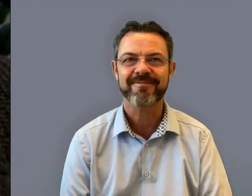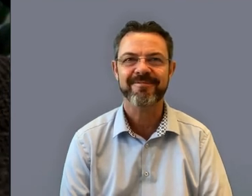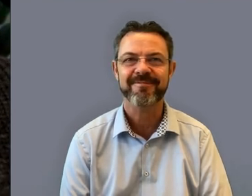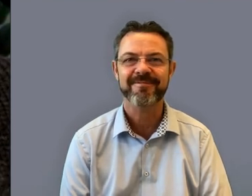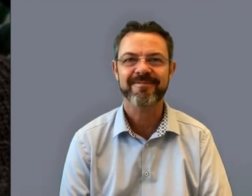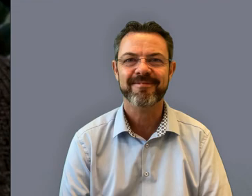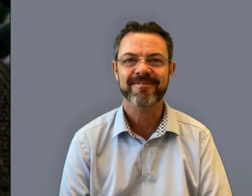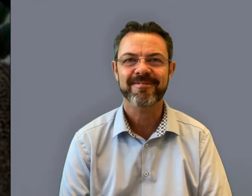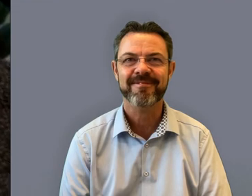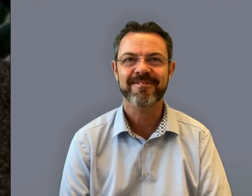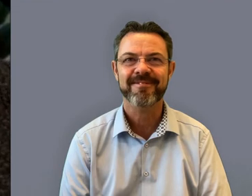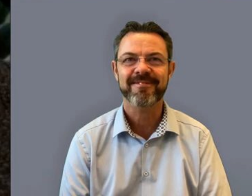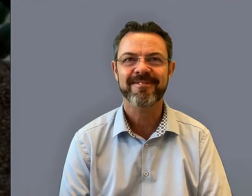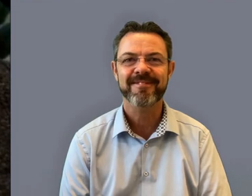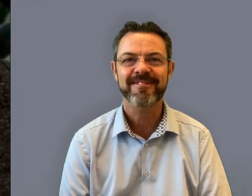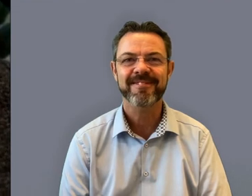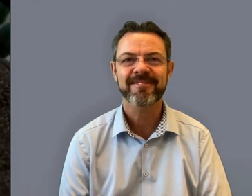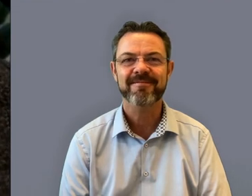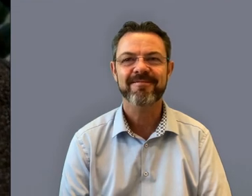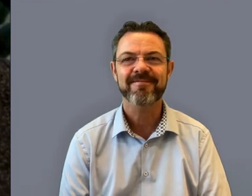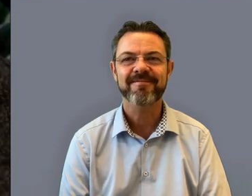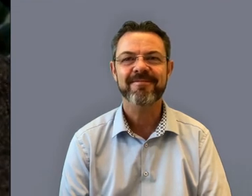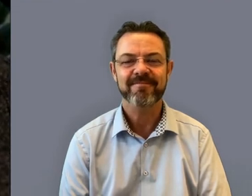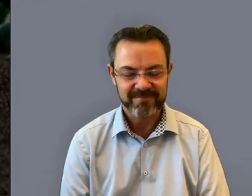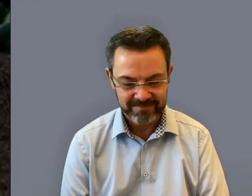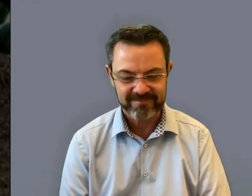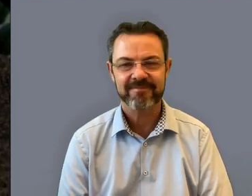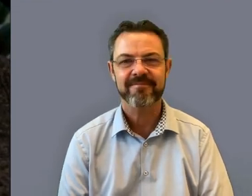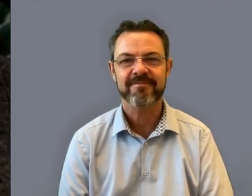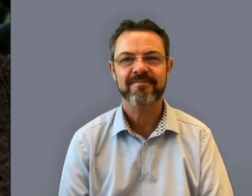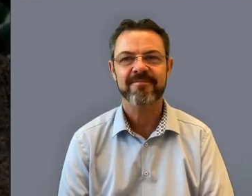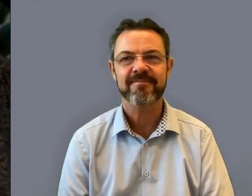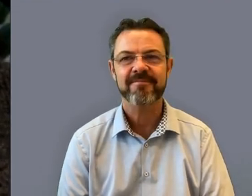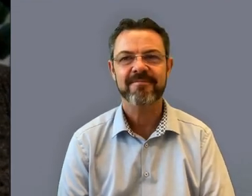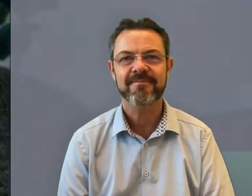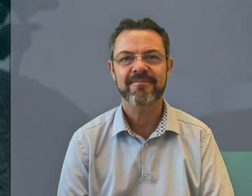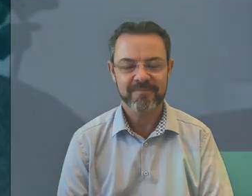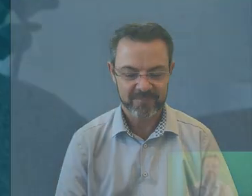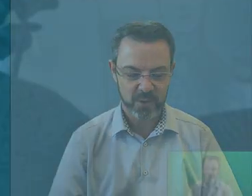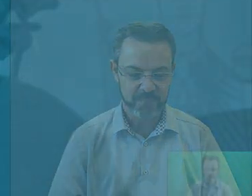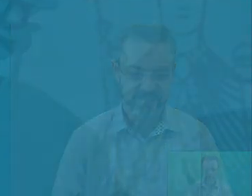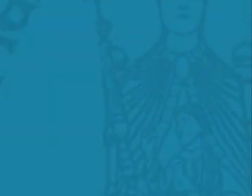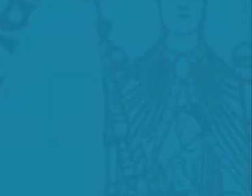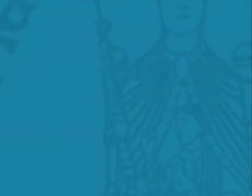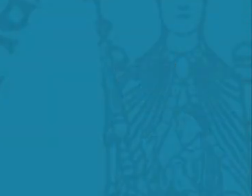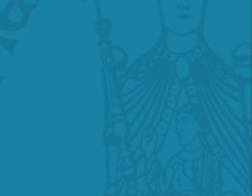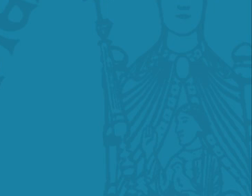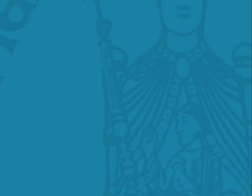Thanks for the opportunity. And yeah, it was a good conversation. And thanks for having me.